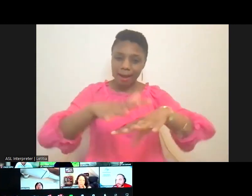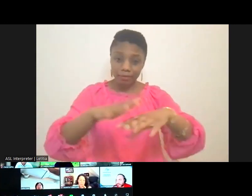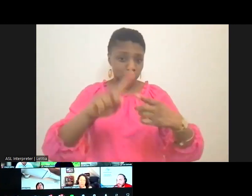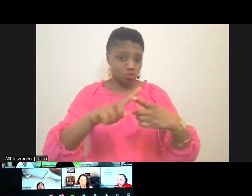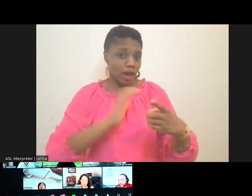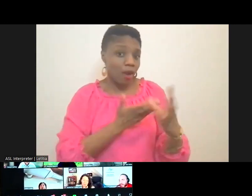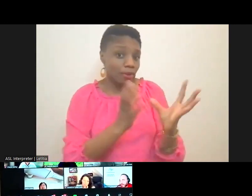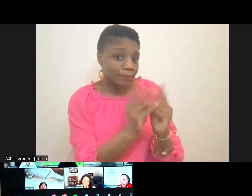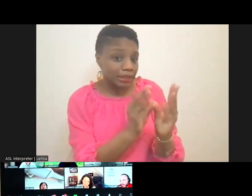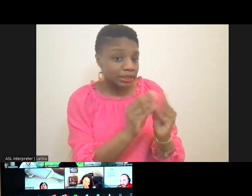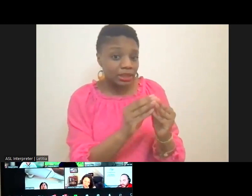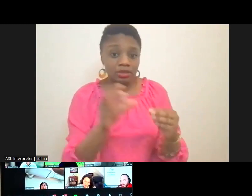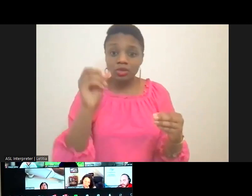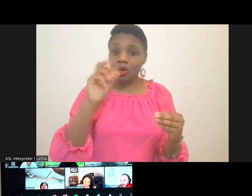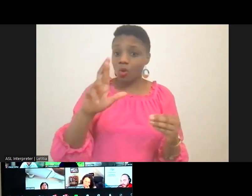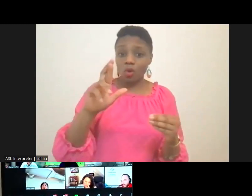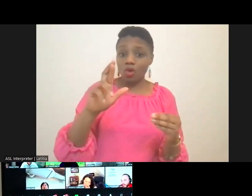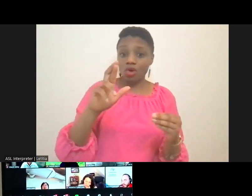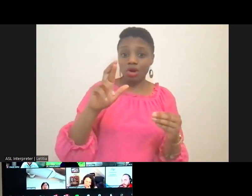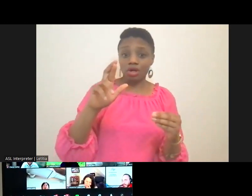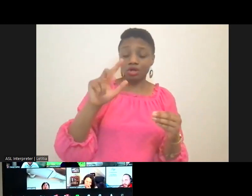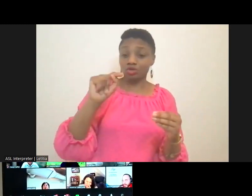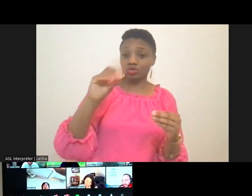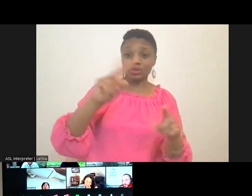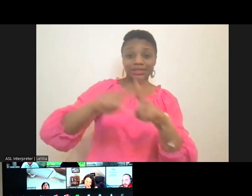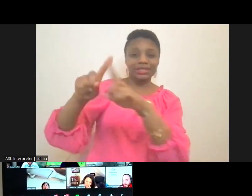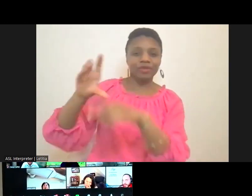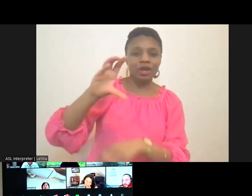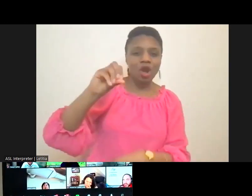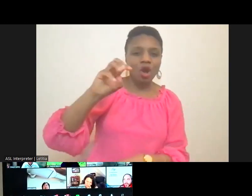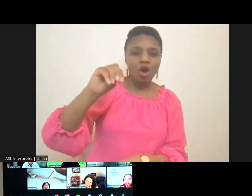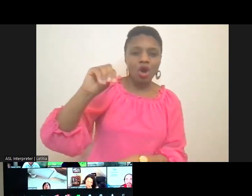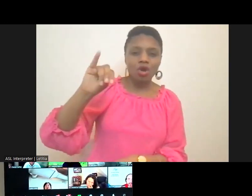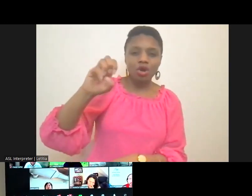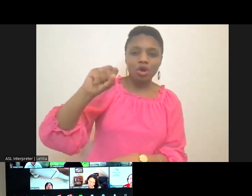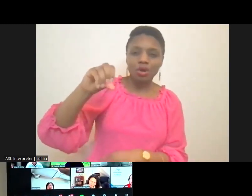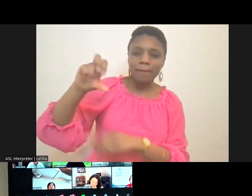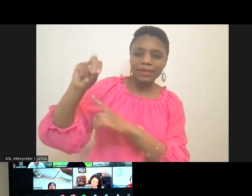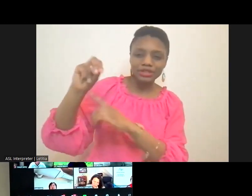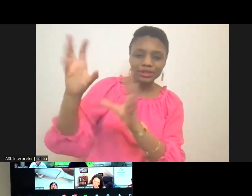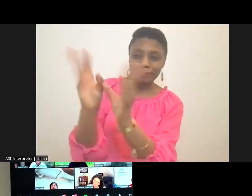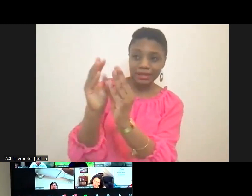or to the meetings of the various commissions and other agency